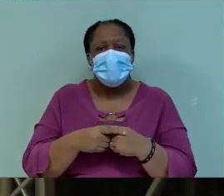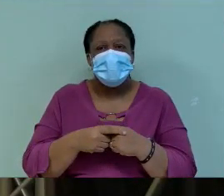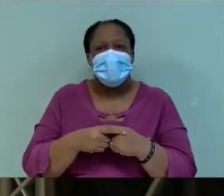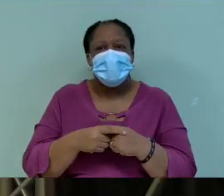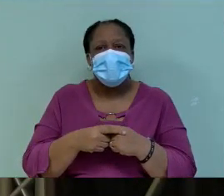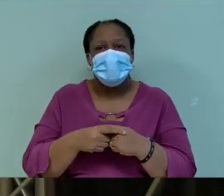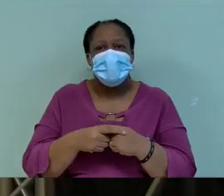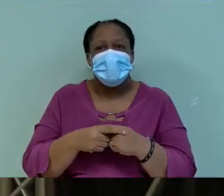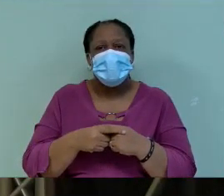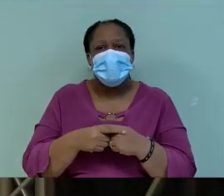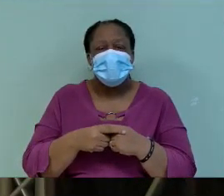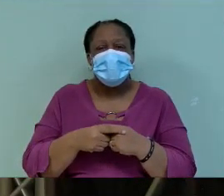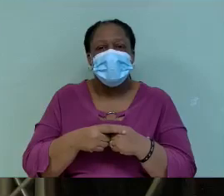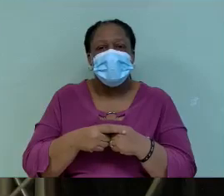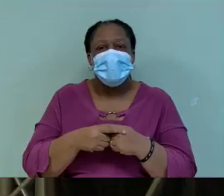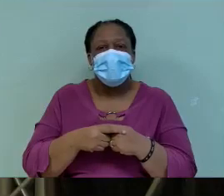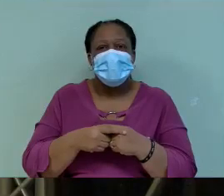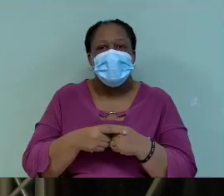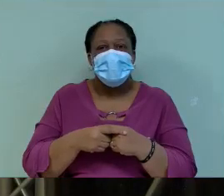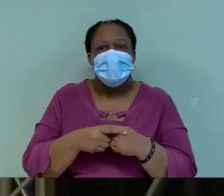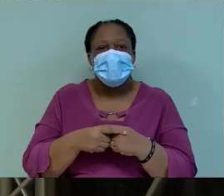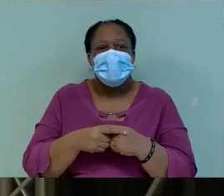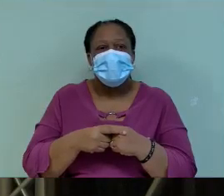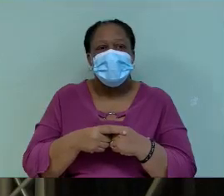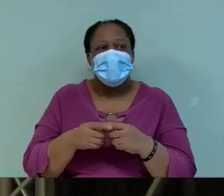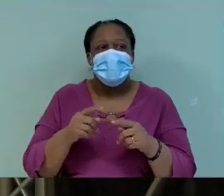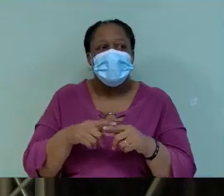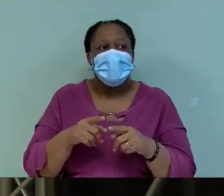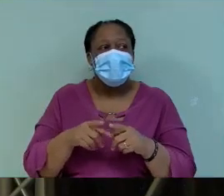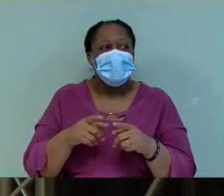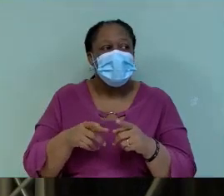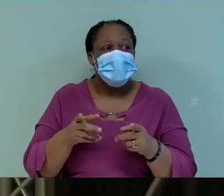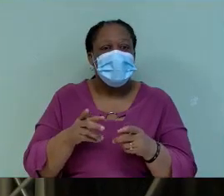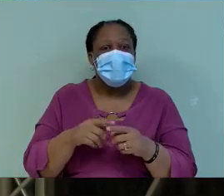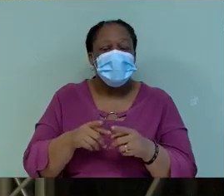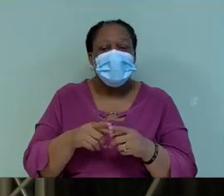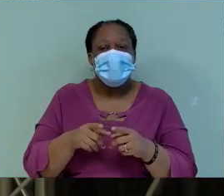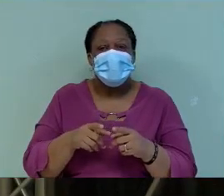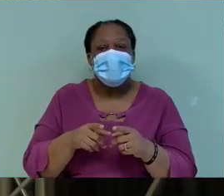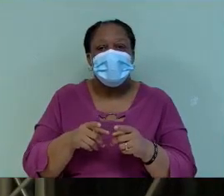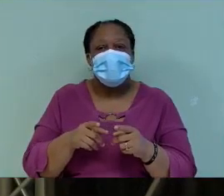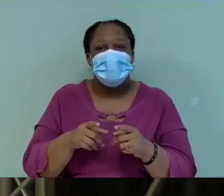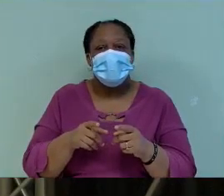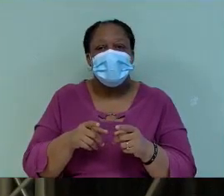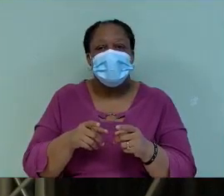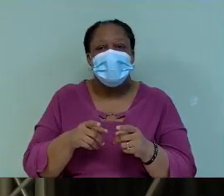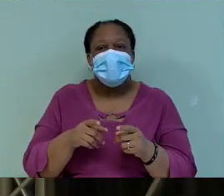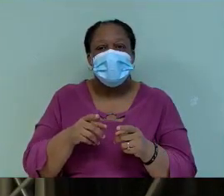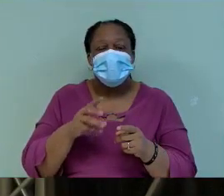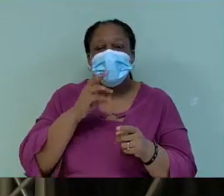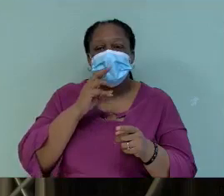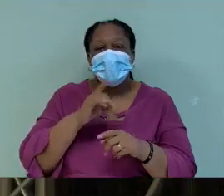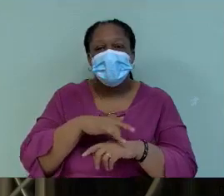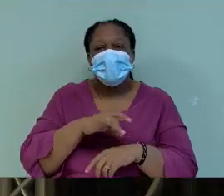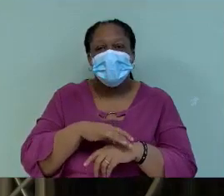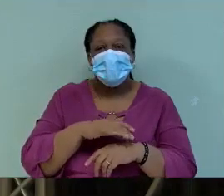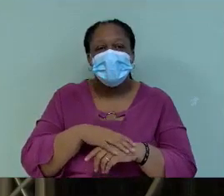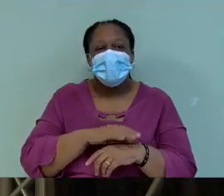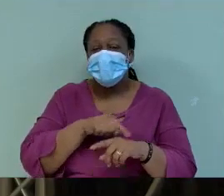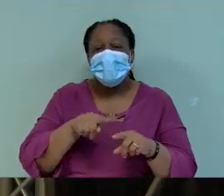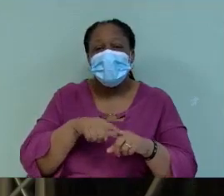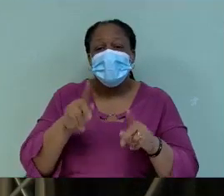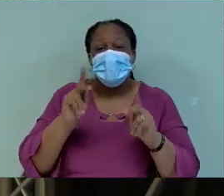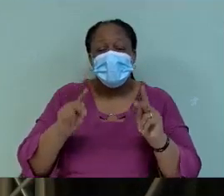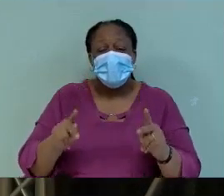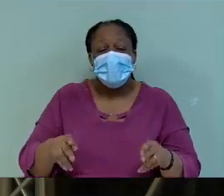Finley, Mistress Dolores Dane Gums, Next Gen SKN, Watermelon Man, Shadan Production. We thank